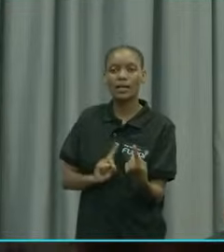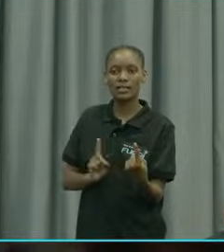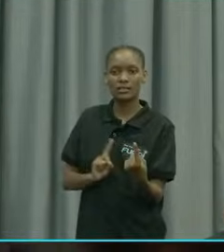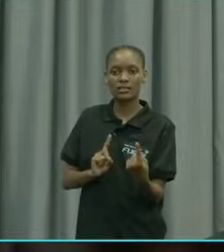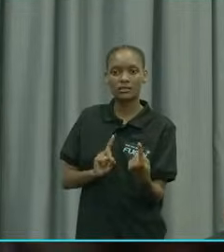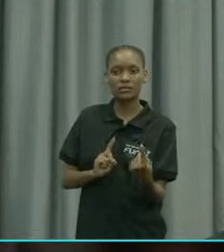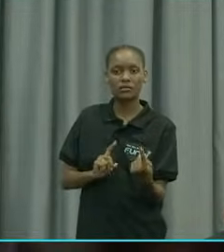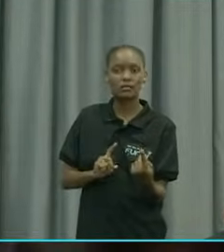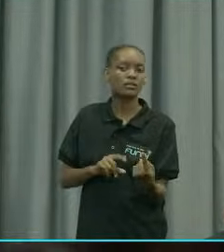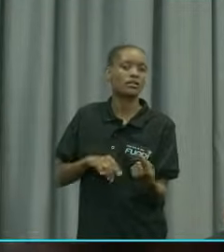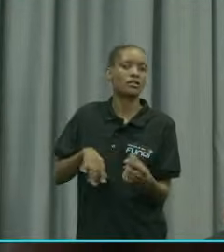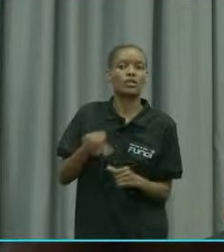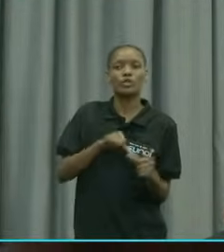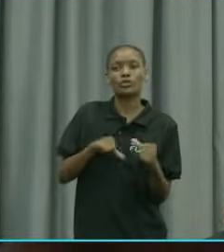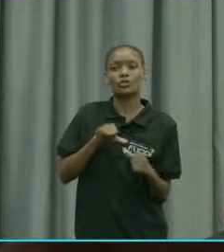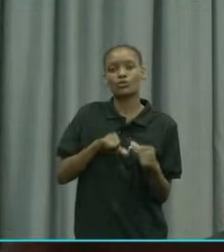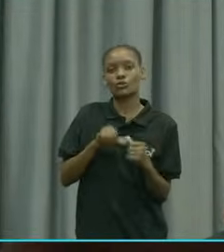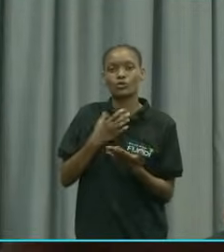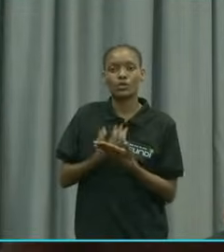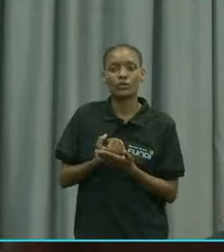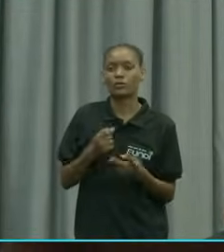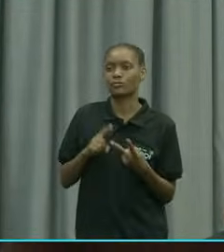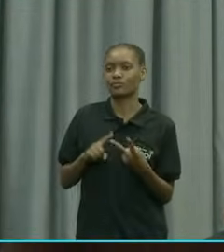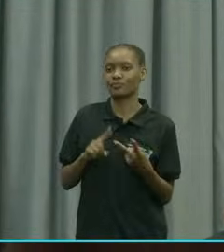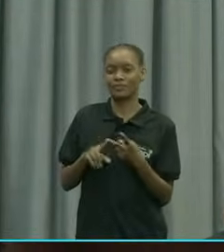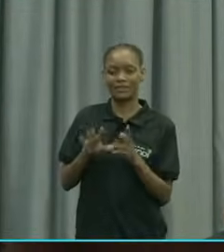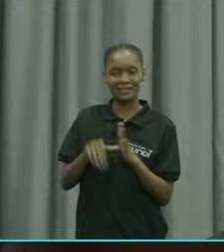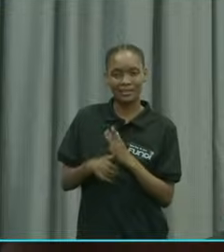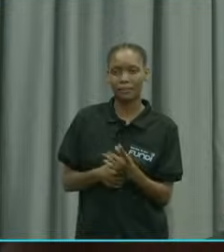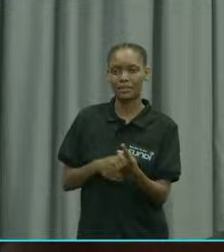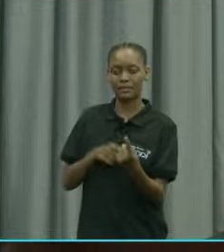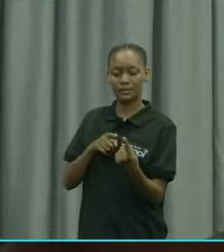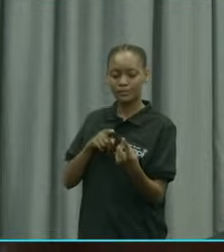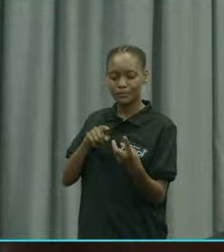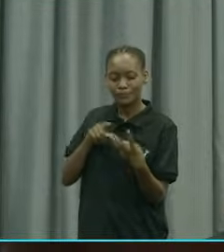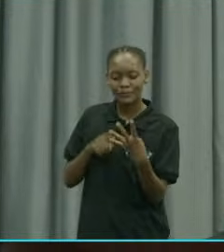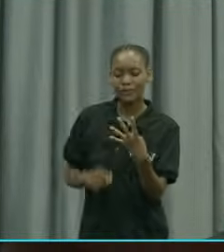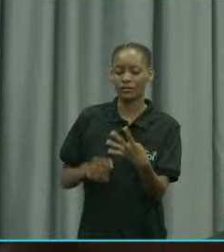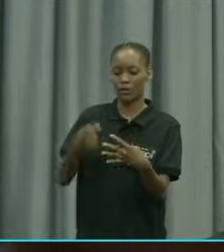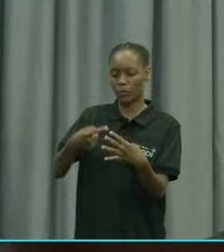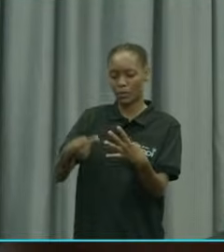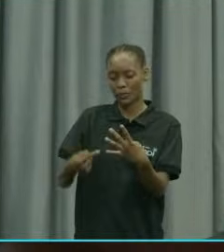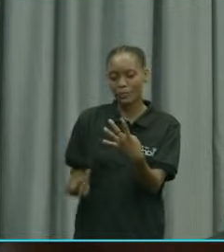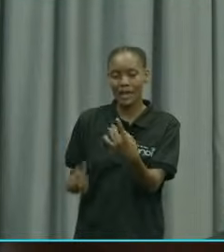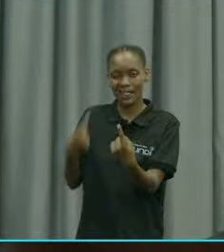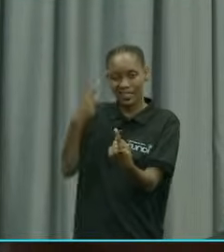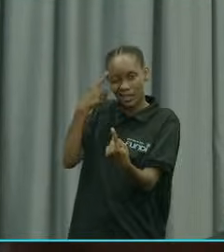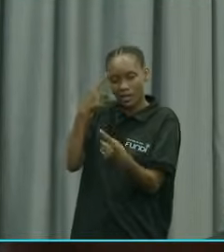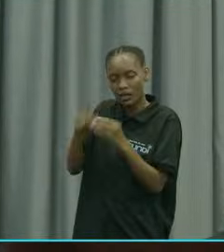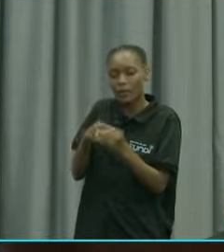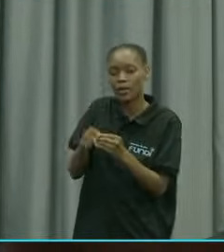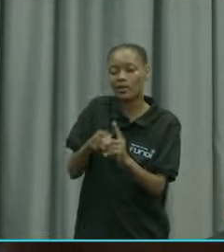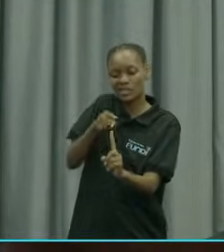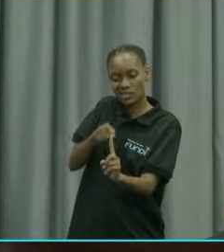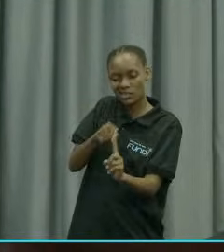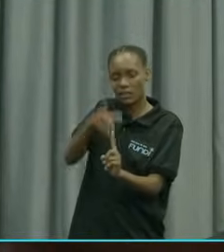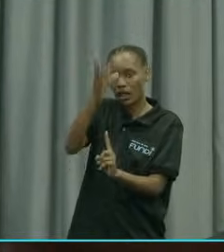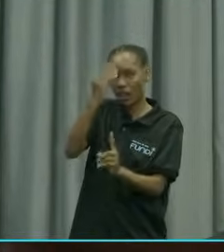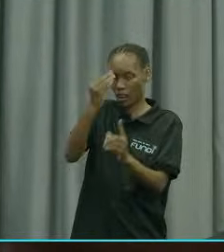socio-economic, disability, this and that. But I think Mr. Ngcobo will agree